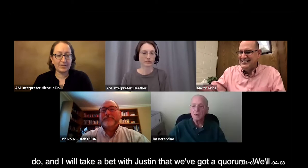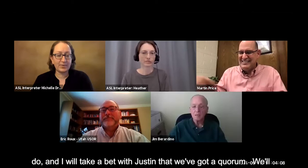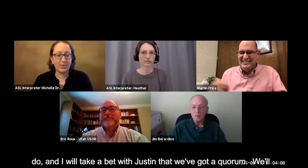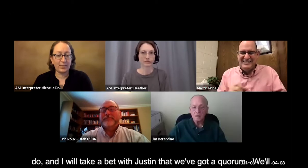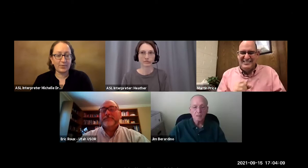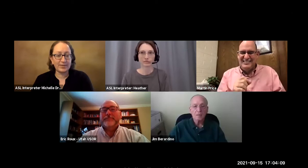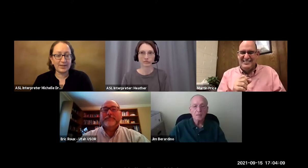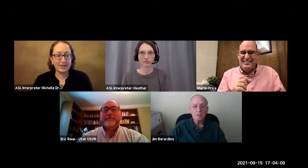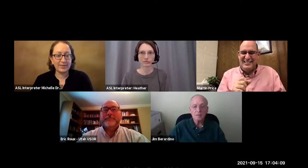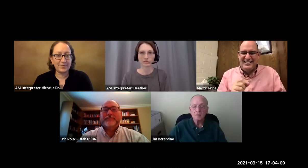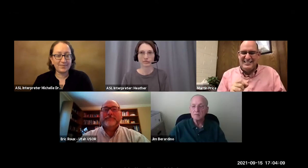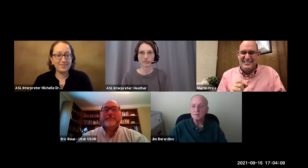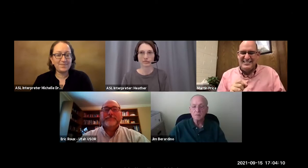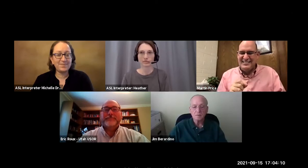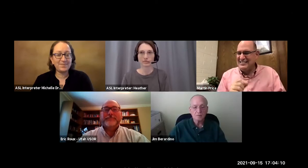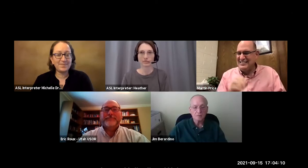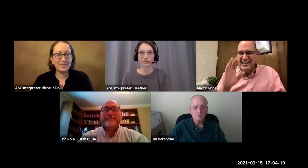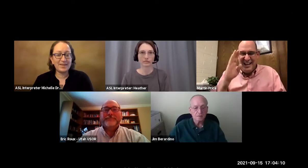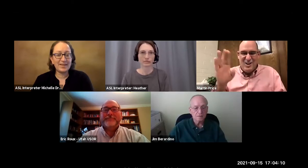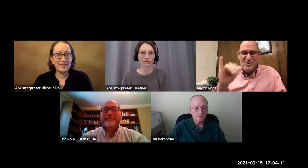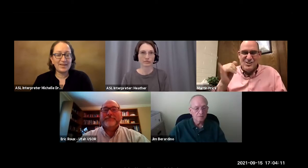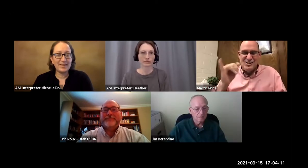we've got a quorum. We'll see here.